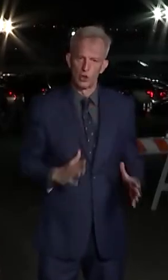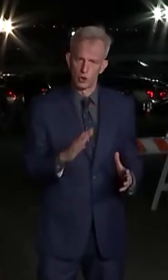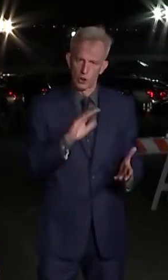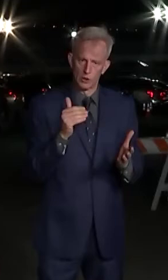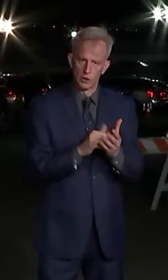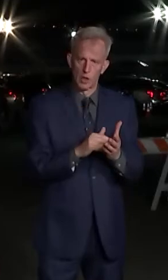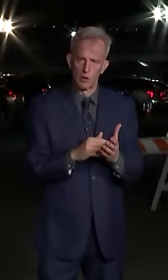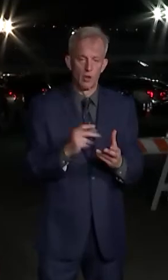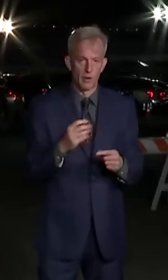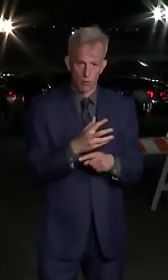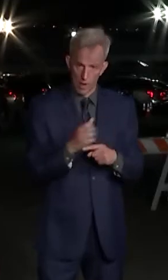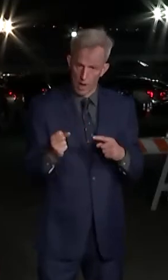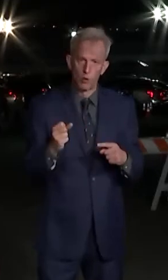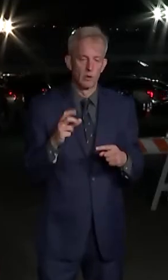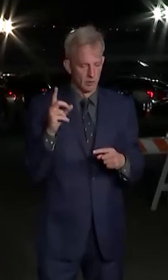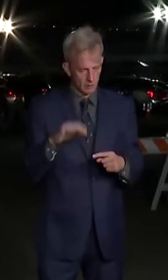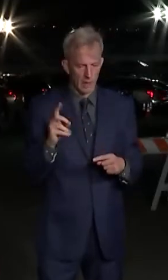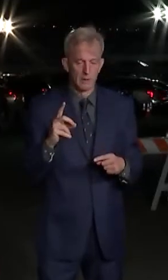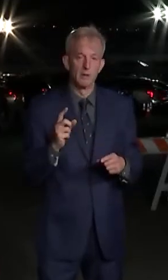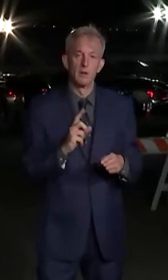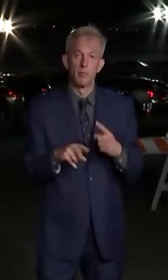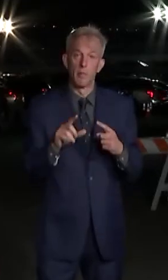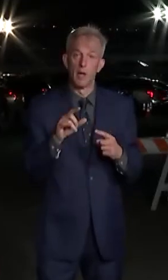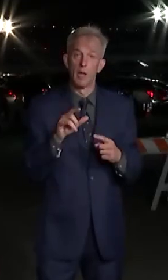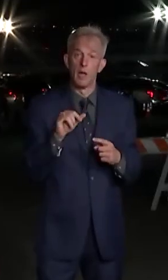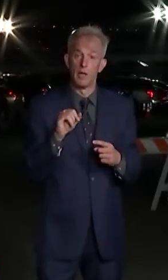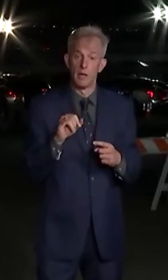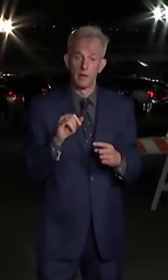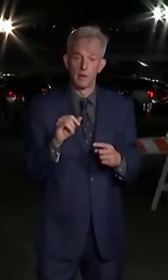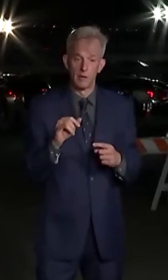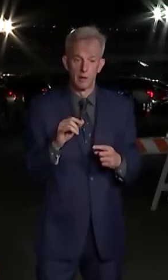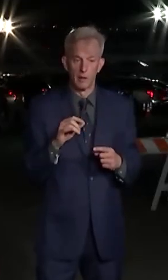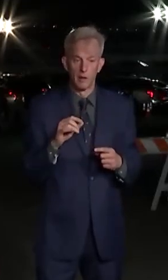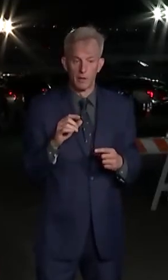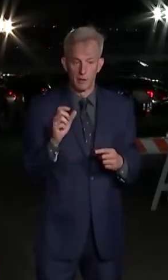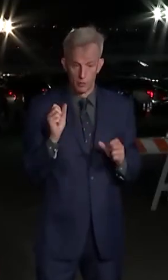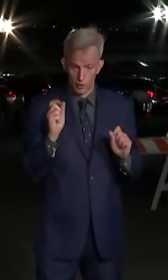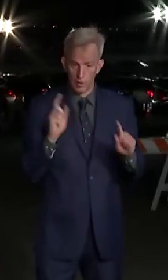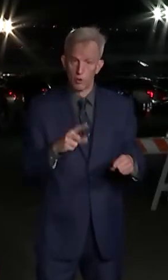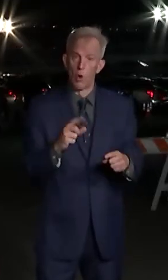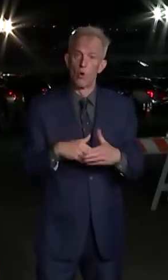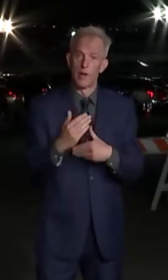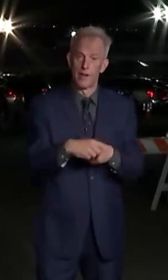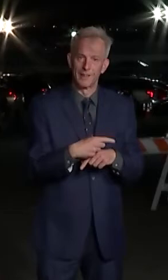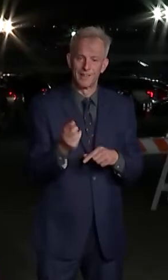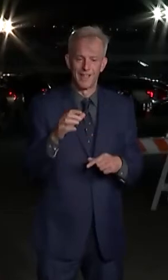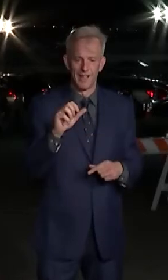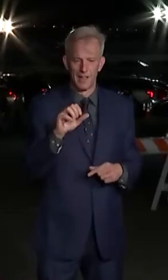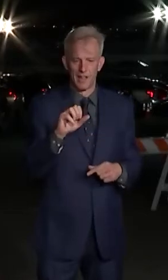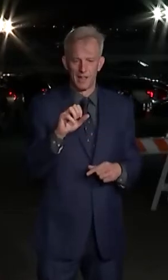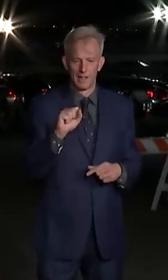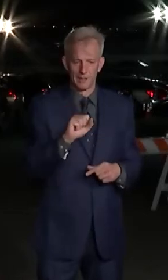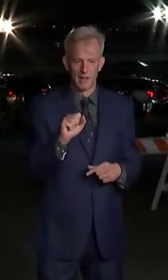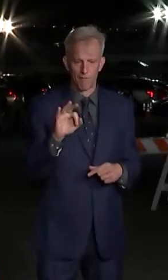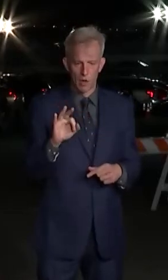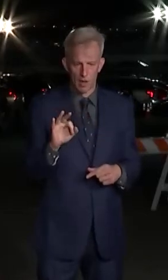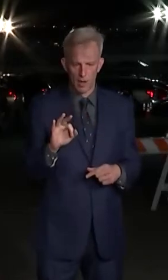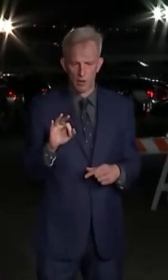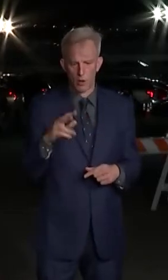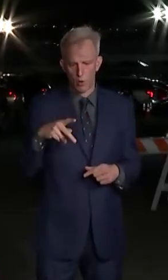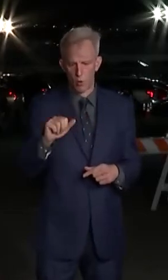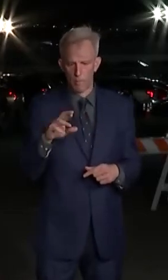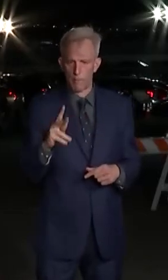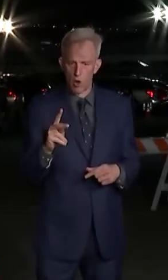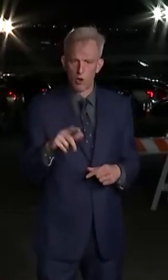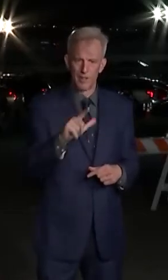morning, first in line if you were there at the end of the day. In San Fernando, at San Fernando Park, in